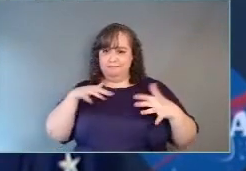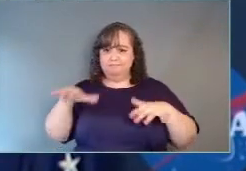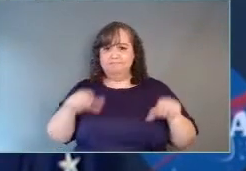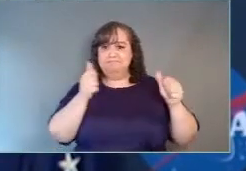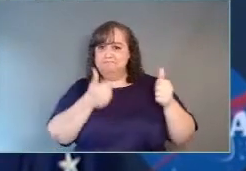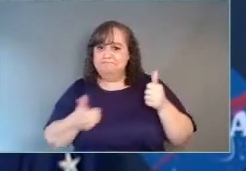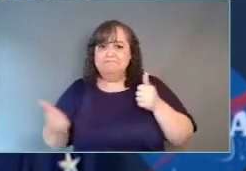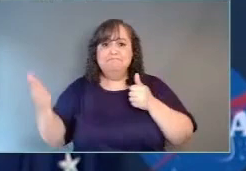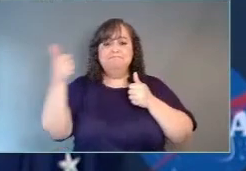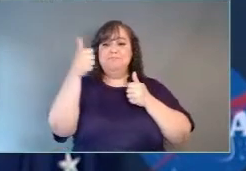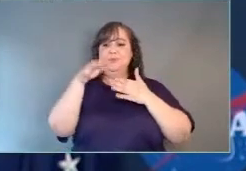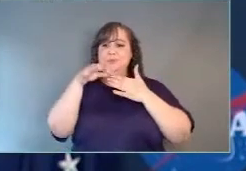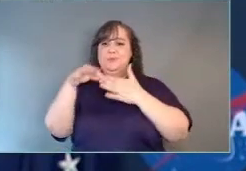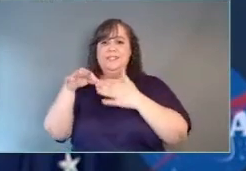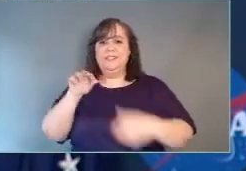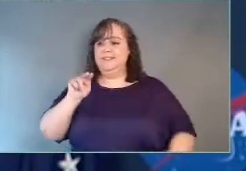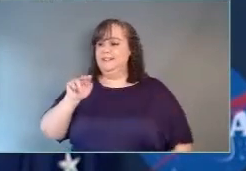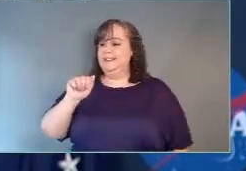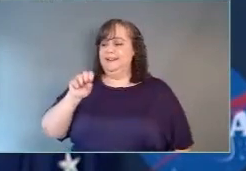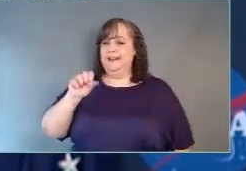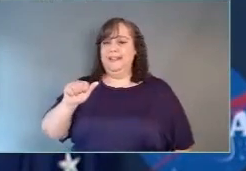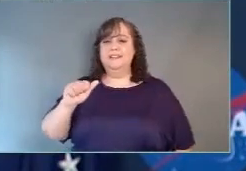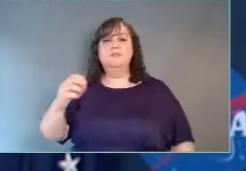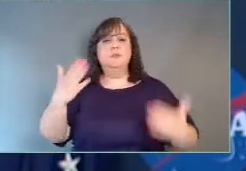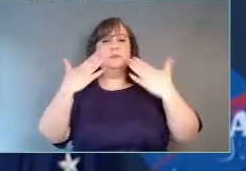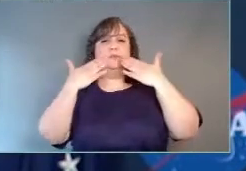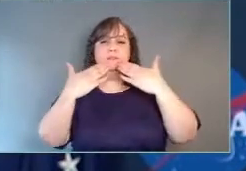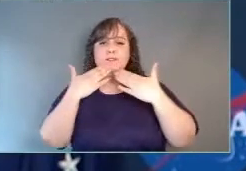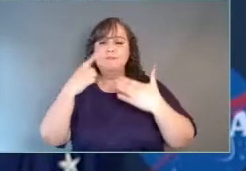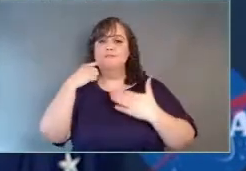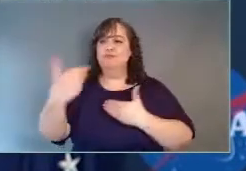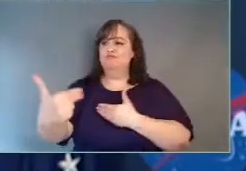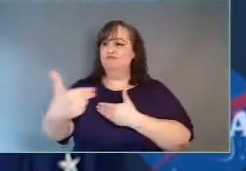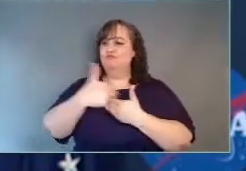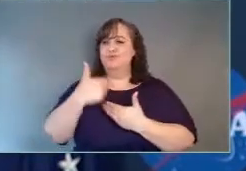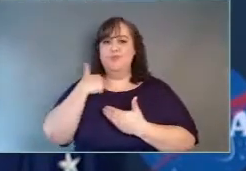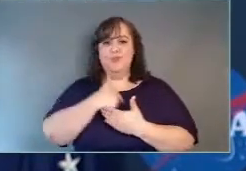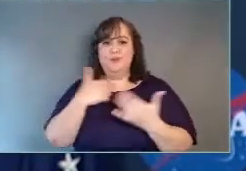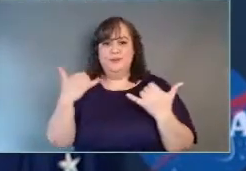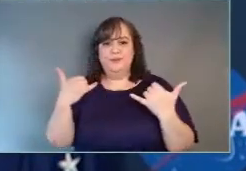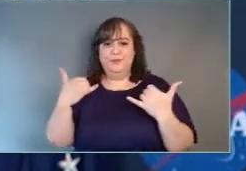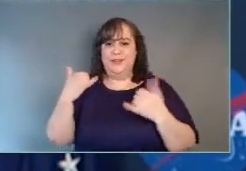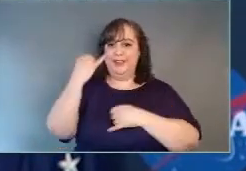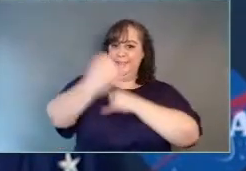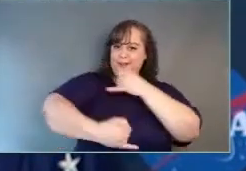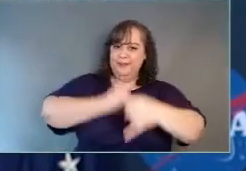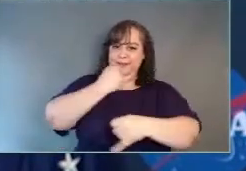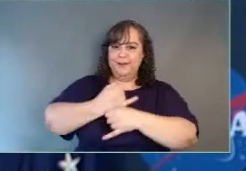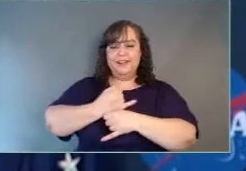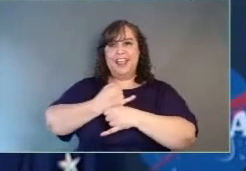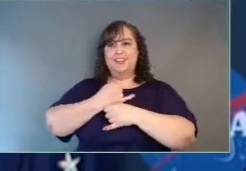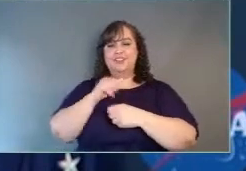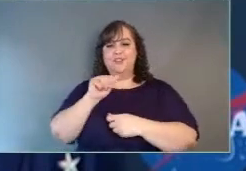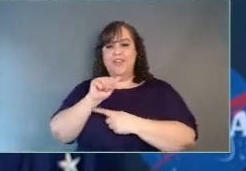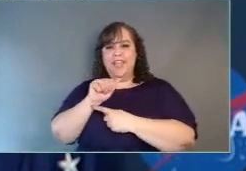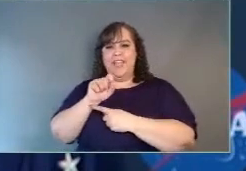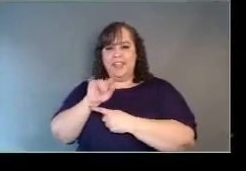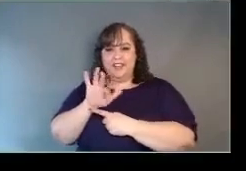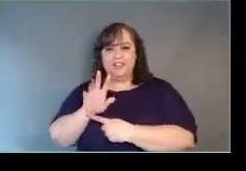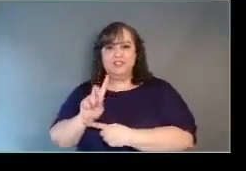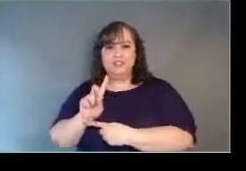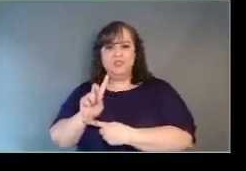on International Asteroid Day. And every day for us at NASA is an asteroid